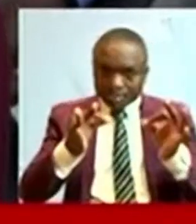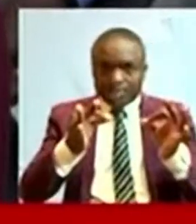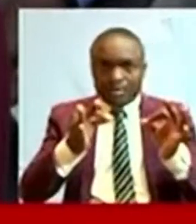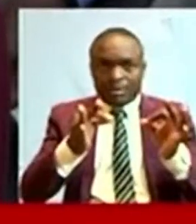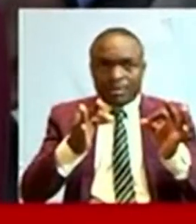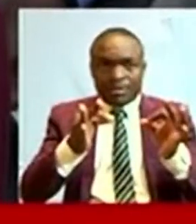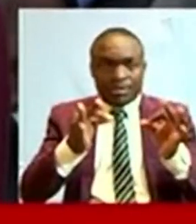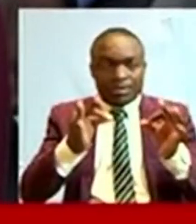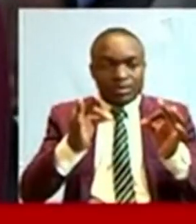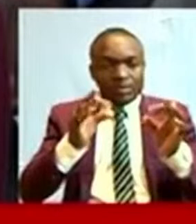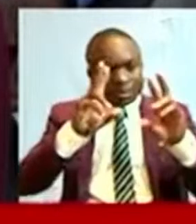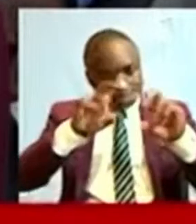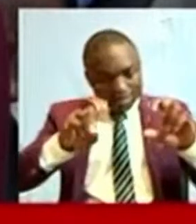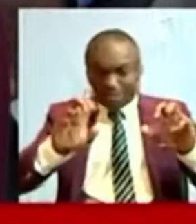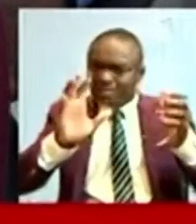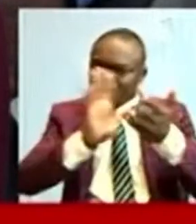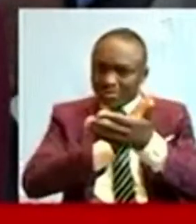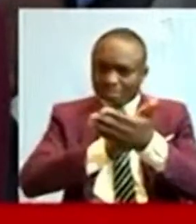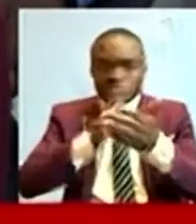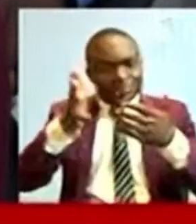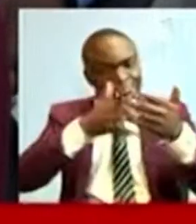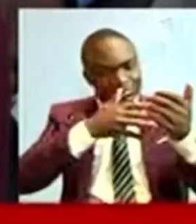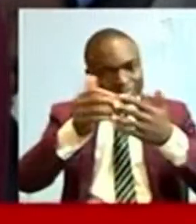they are easier to manage.